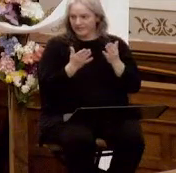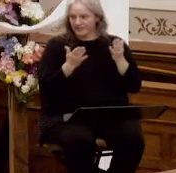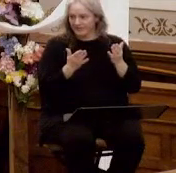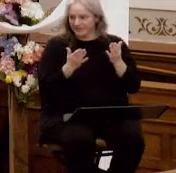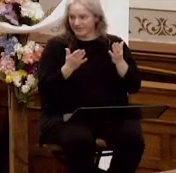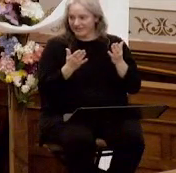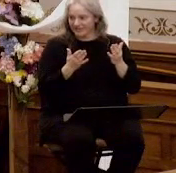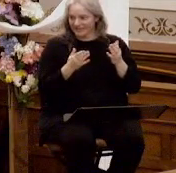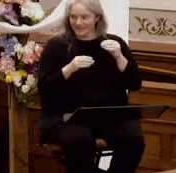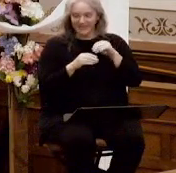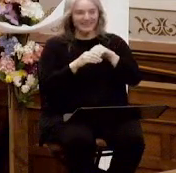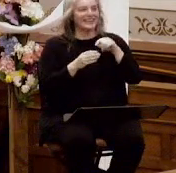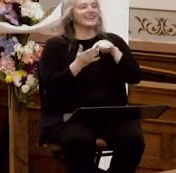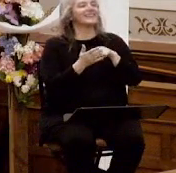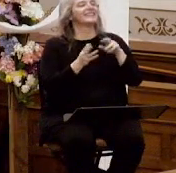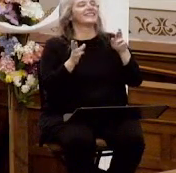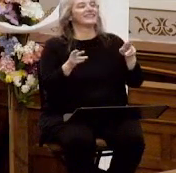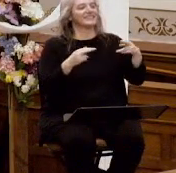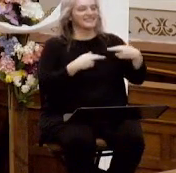Well, I mean in this room.